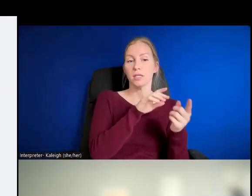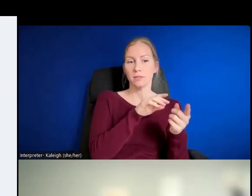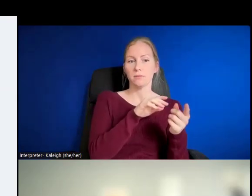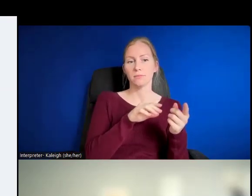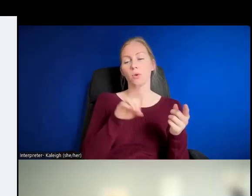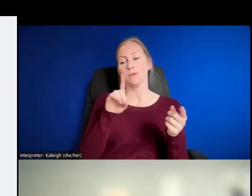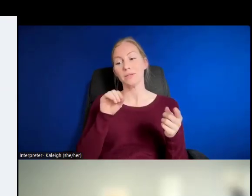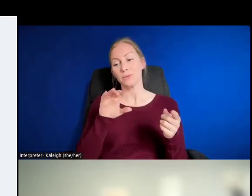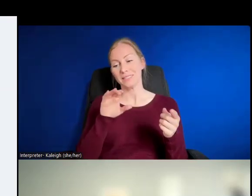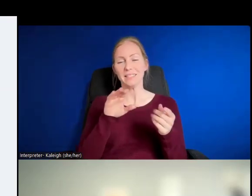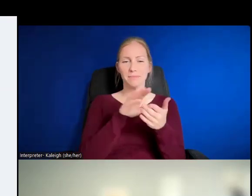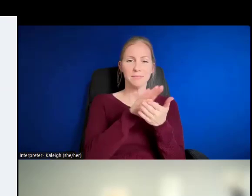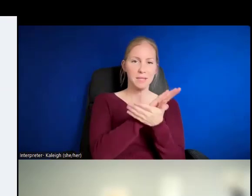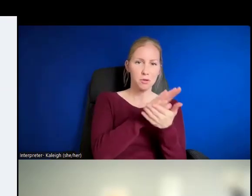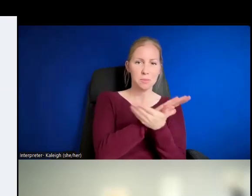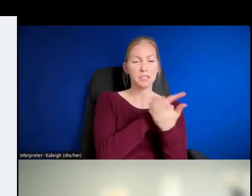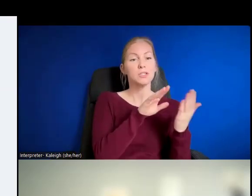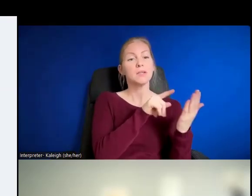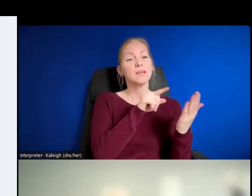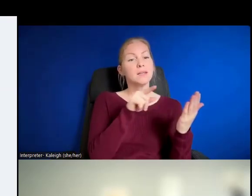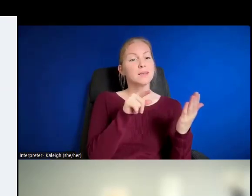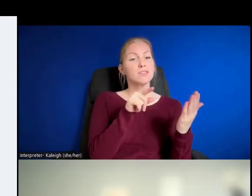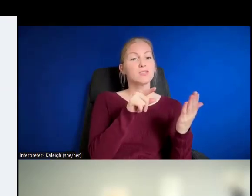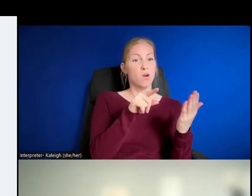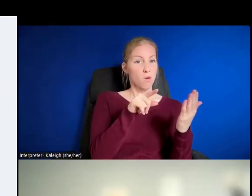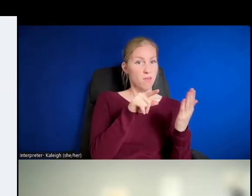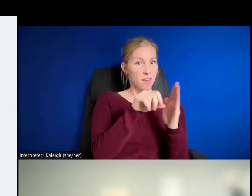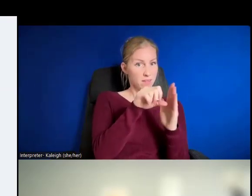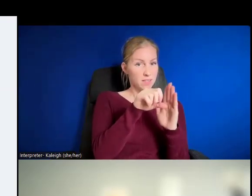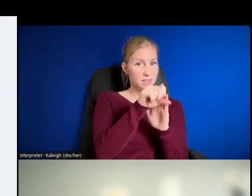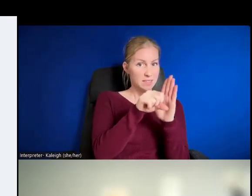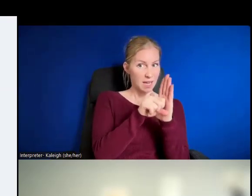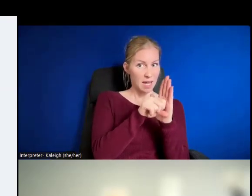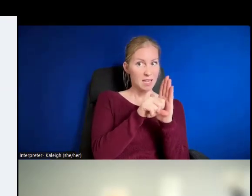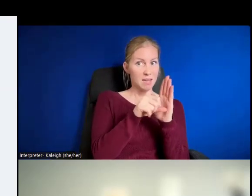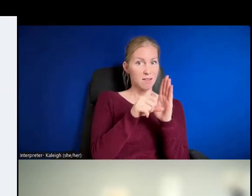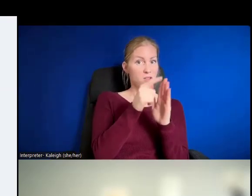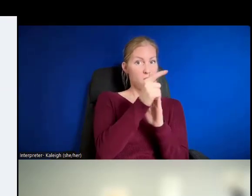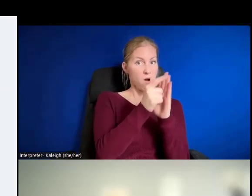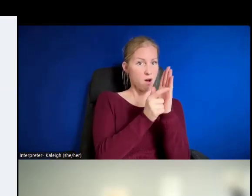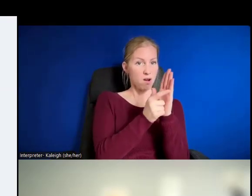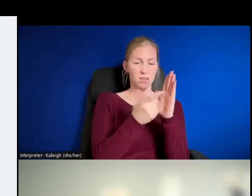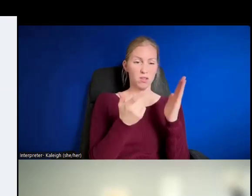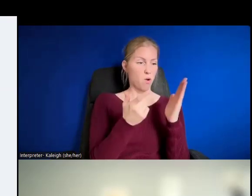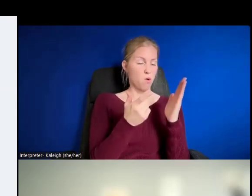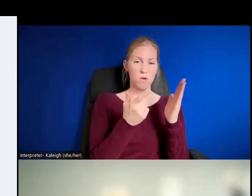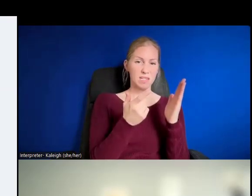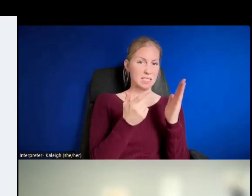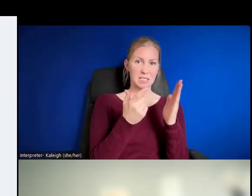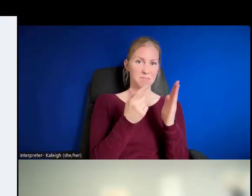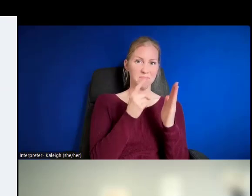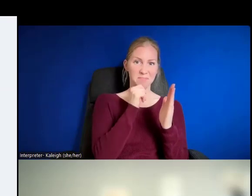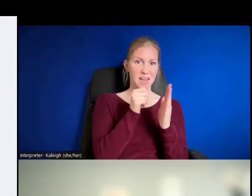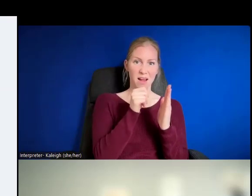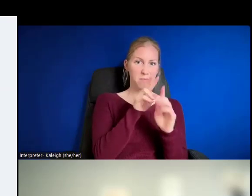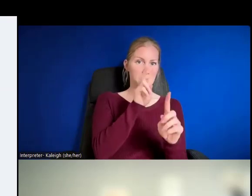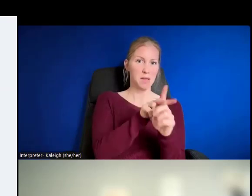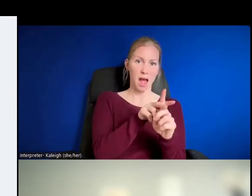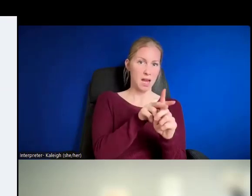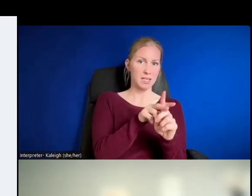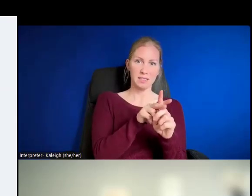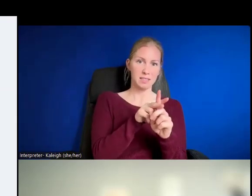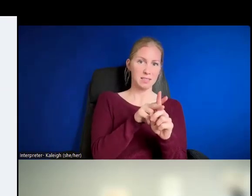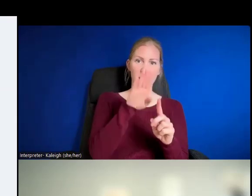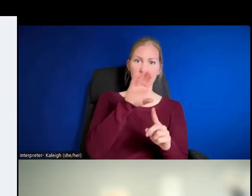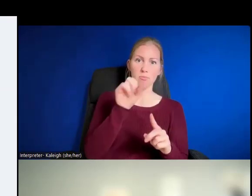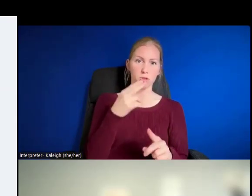law intended by having commissioner review is not served at Bridgewater because